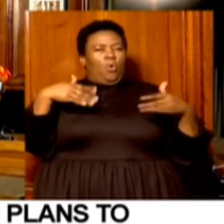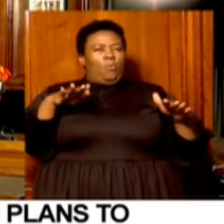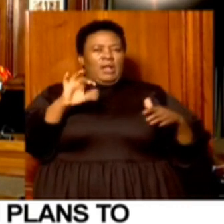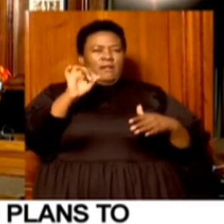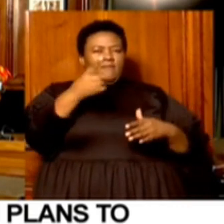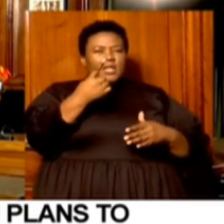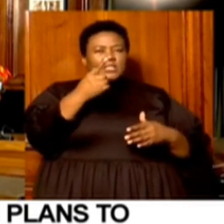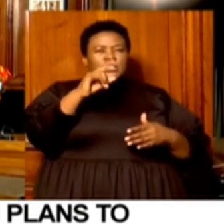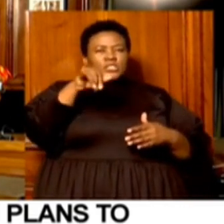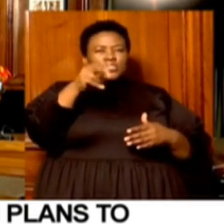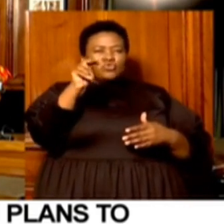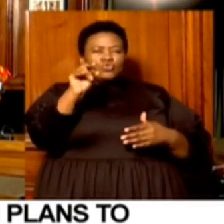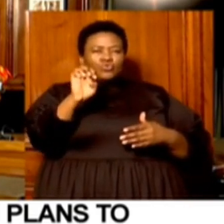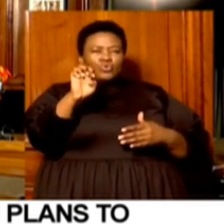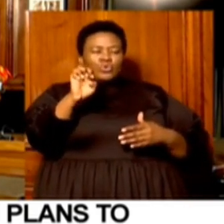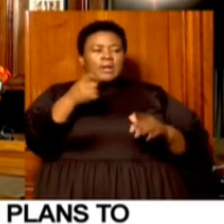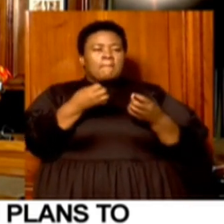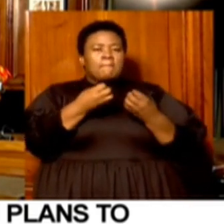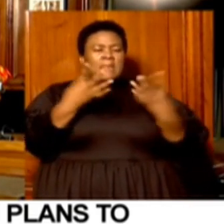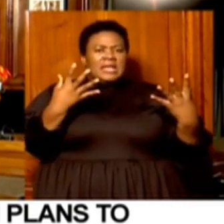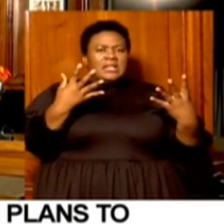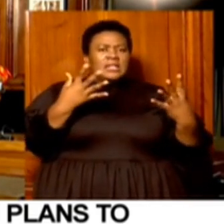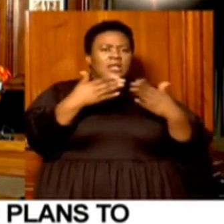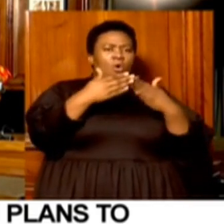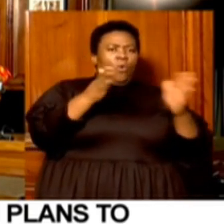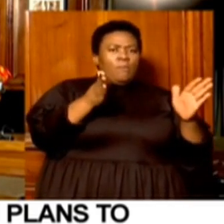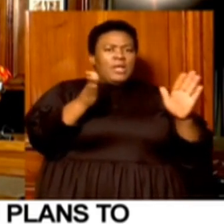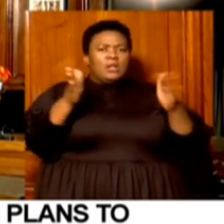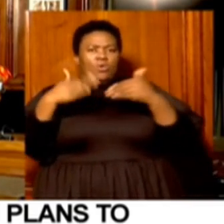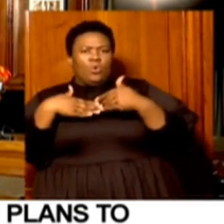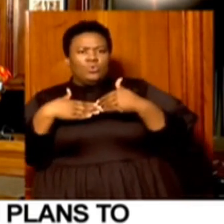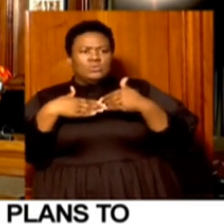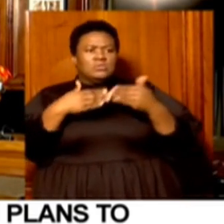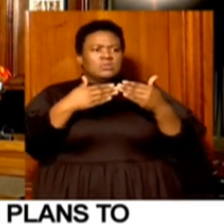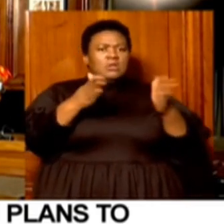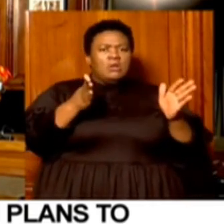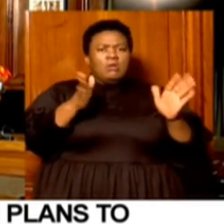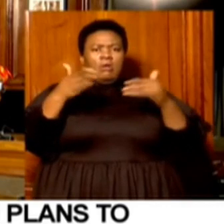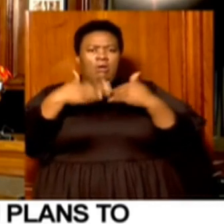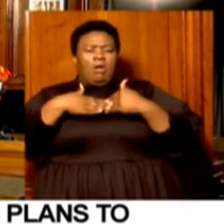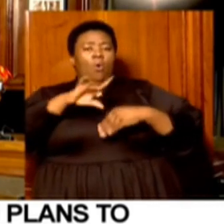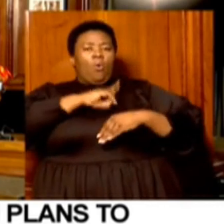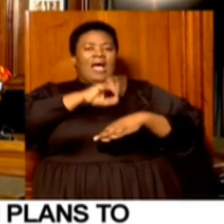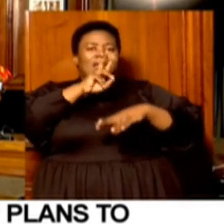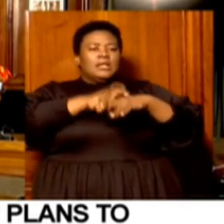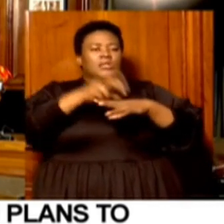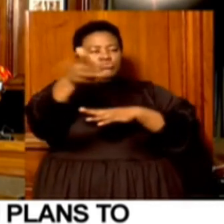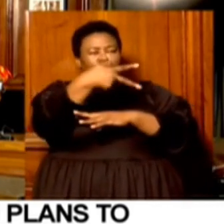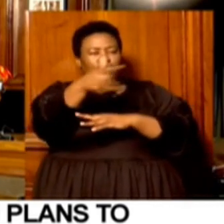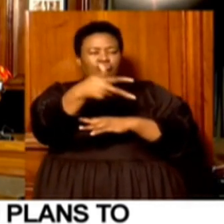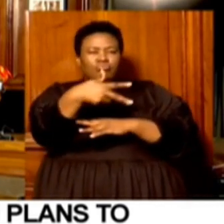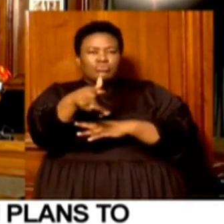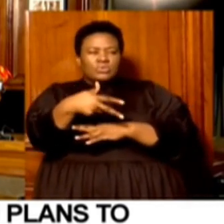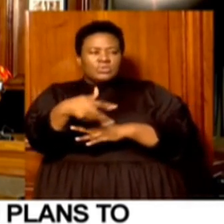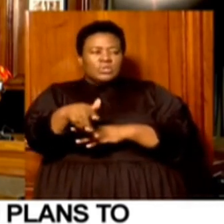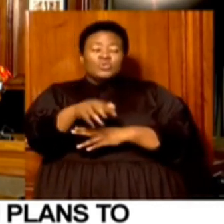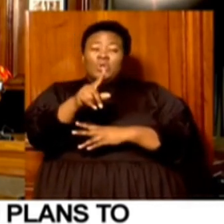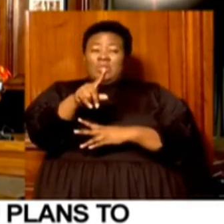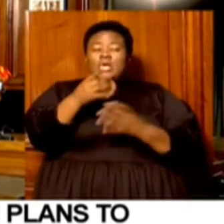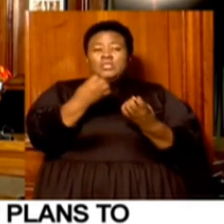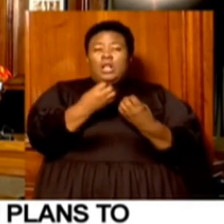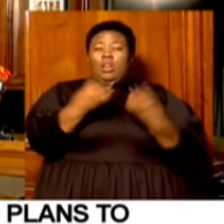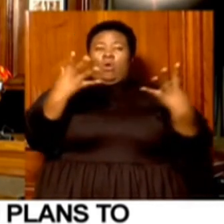since then, many have opened and then closed due to the need to sanitize. This is causing a huge problem for